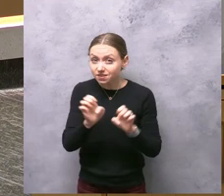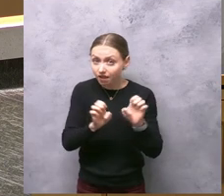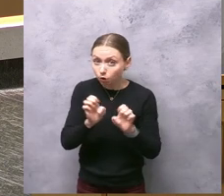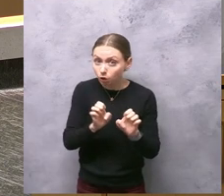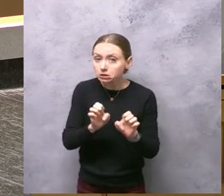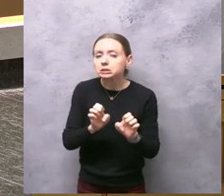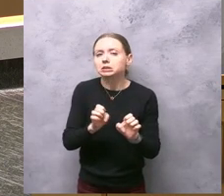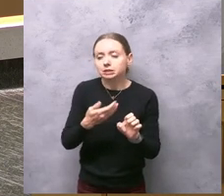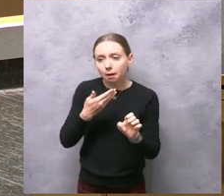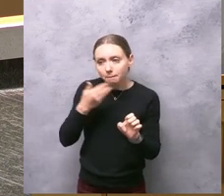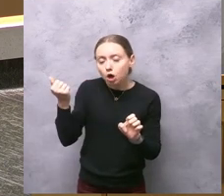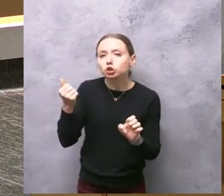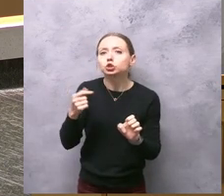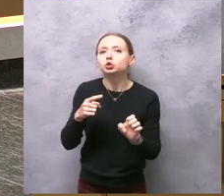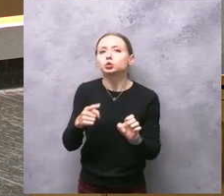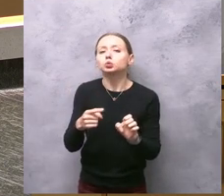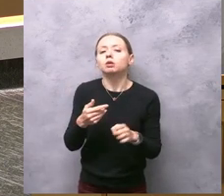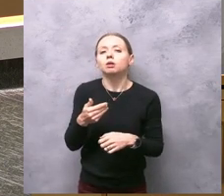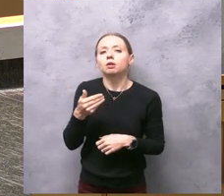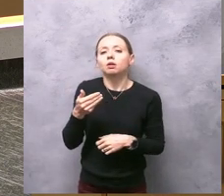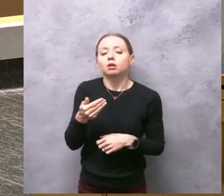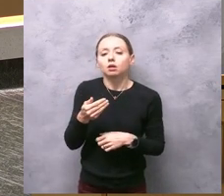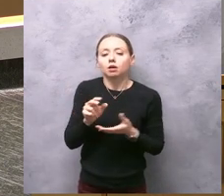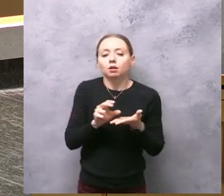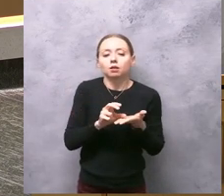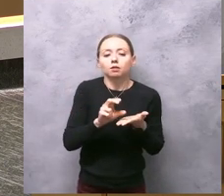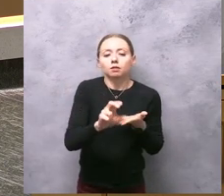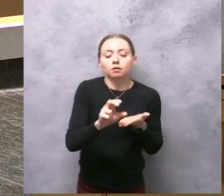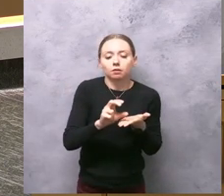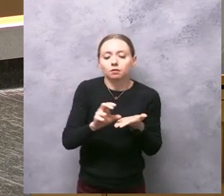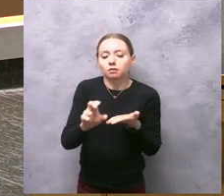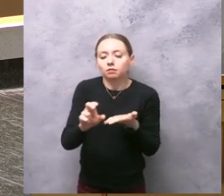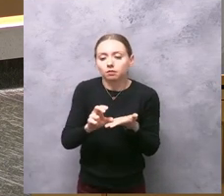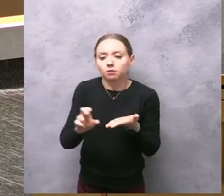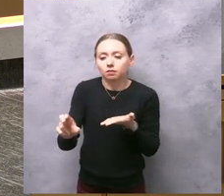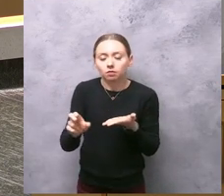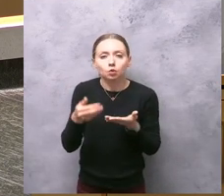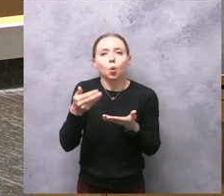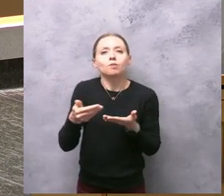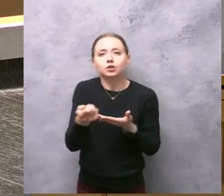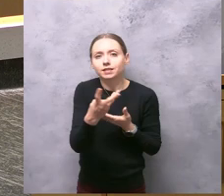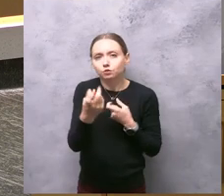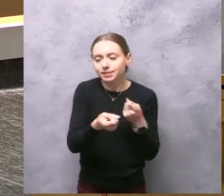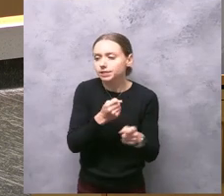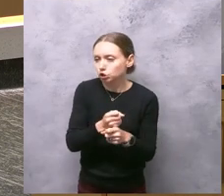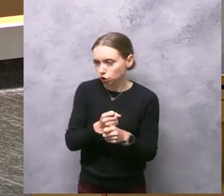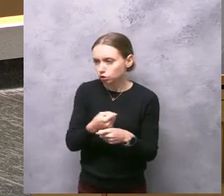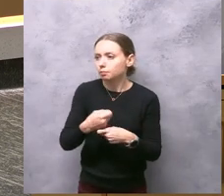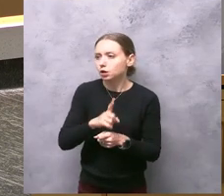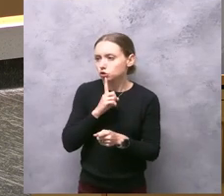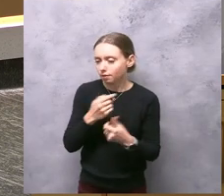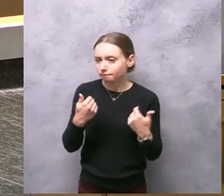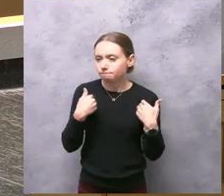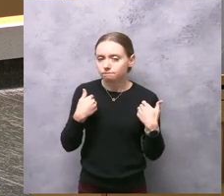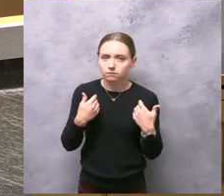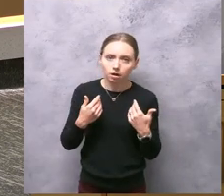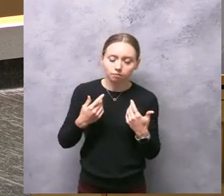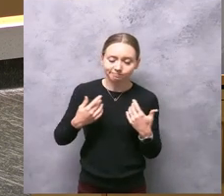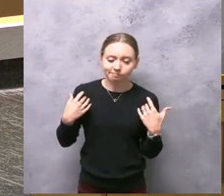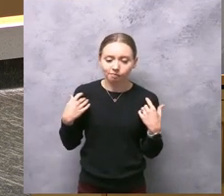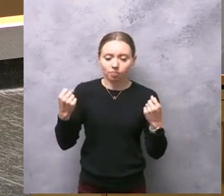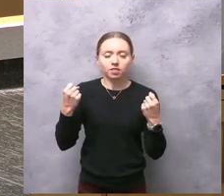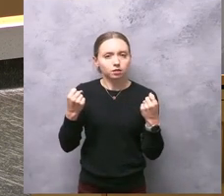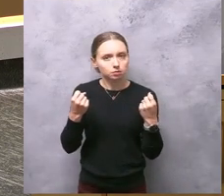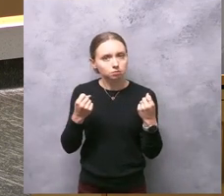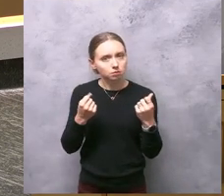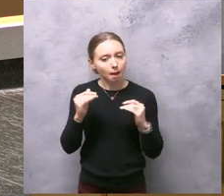to stagger that and have that as part of a staggered plan over several years to make sure that we have that financial health necessary to get the beneficial